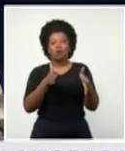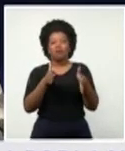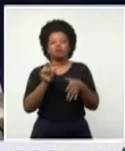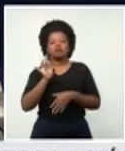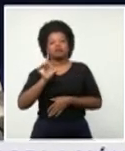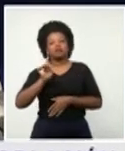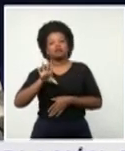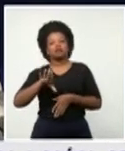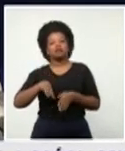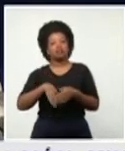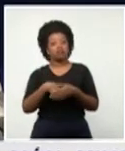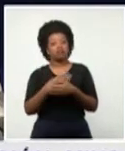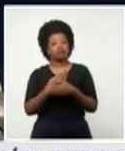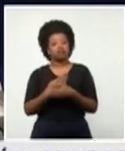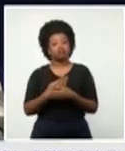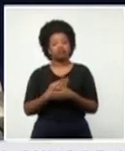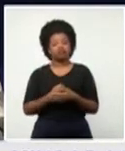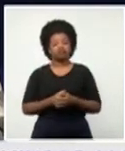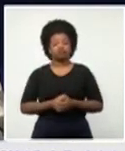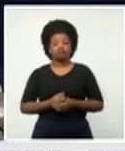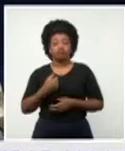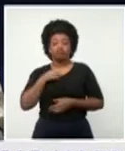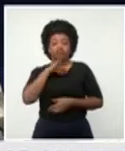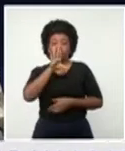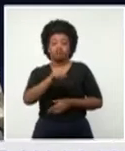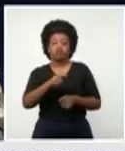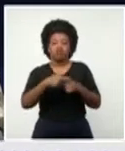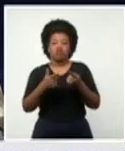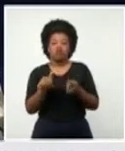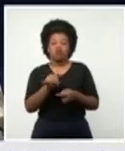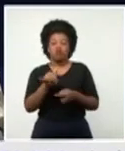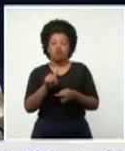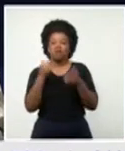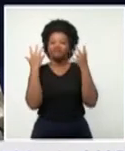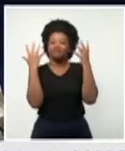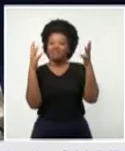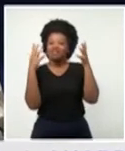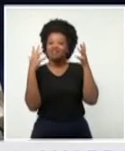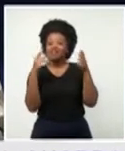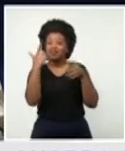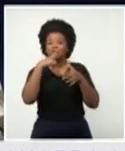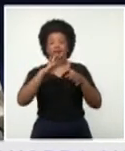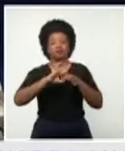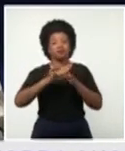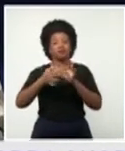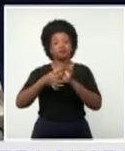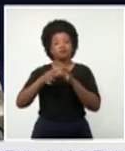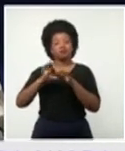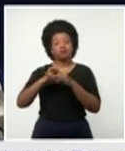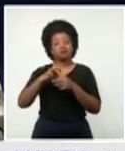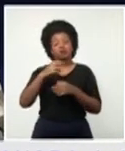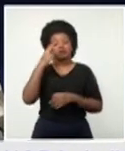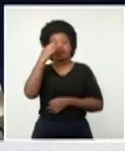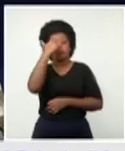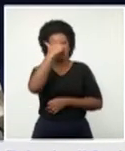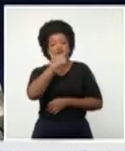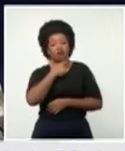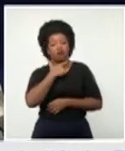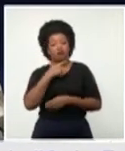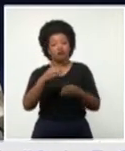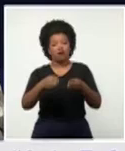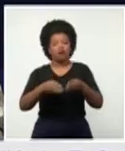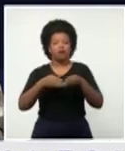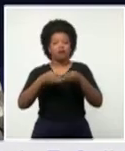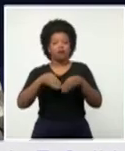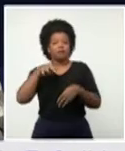last 2 weeks. And I am referring to Artemisa, Ciego de Ávila,